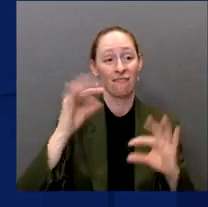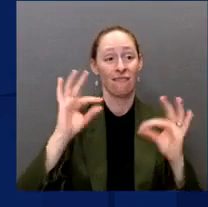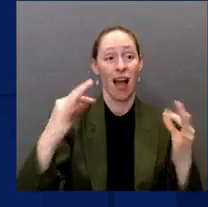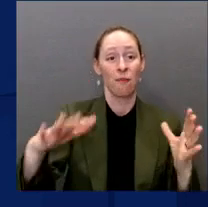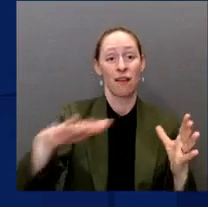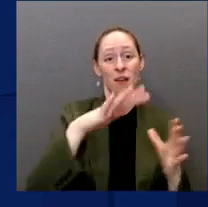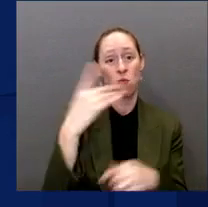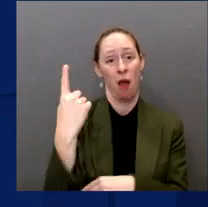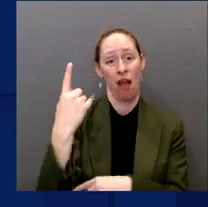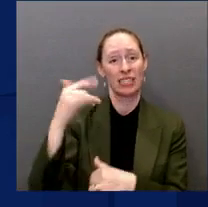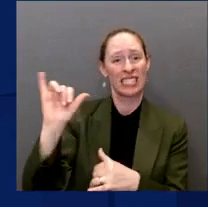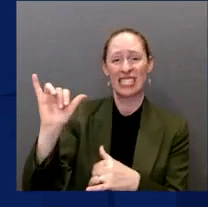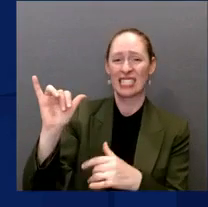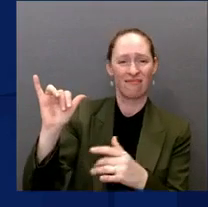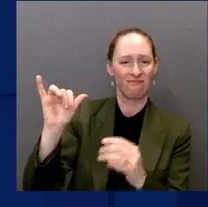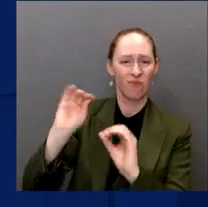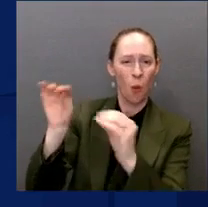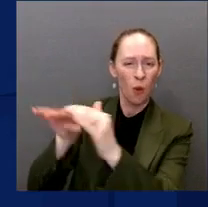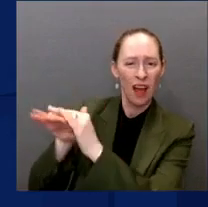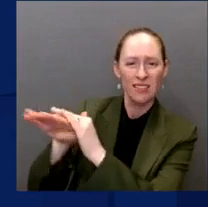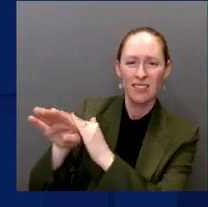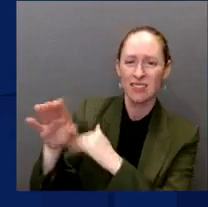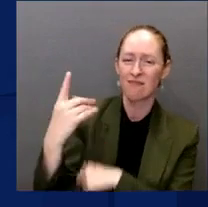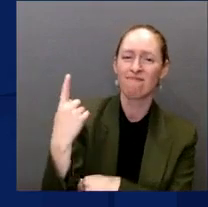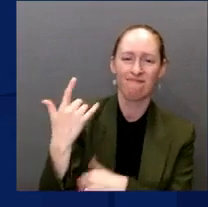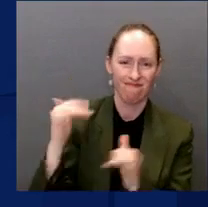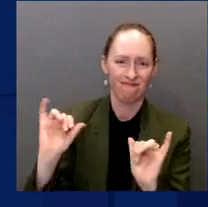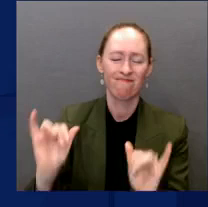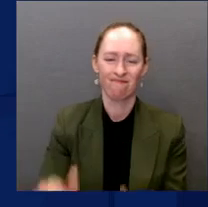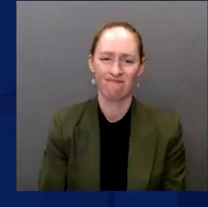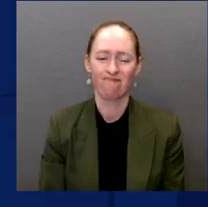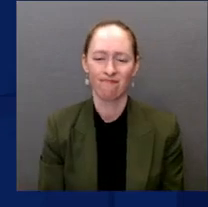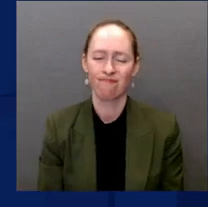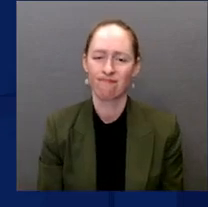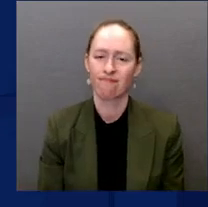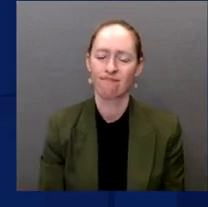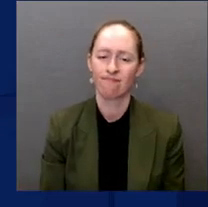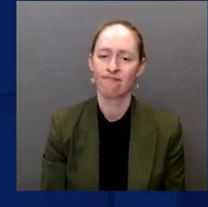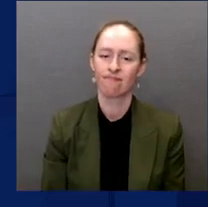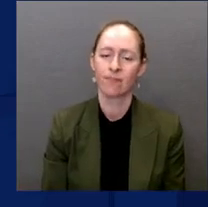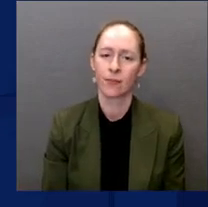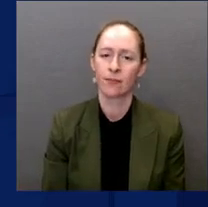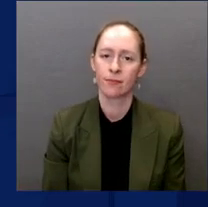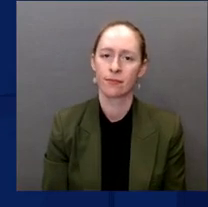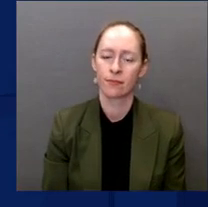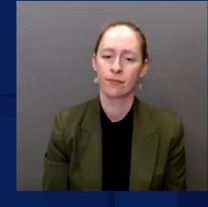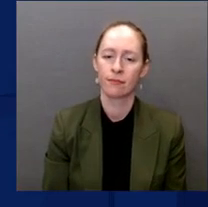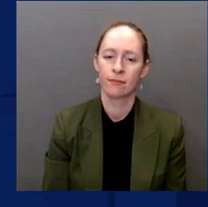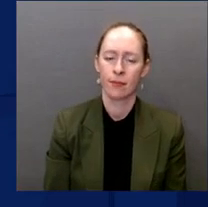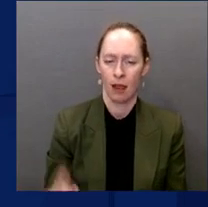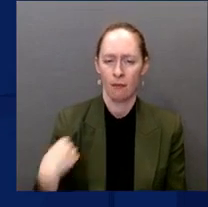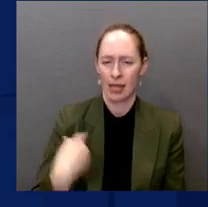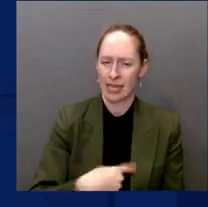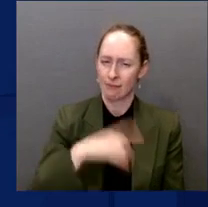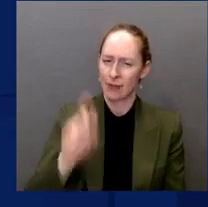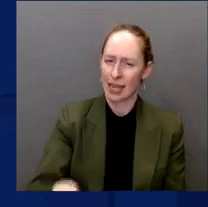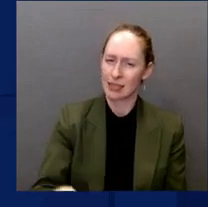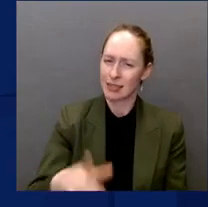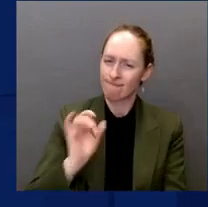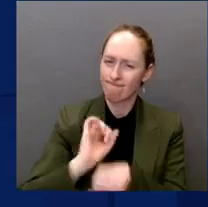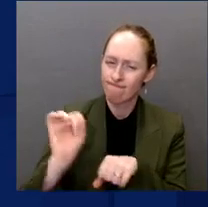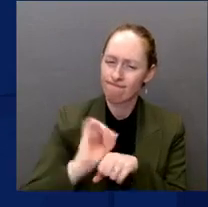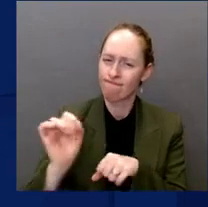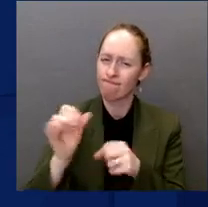for working families. Jobs are up. People are back to work. We're taking on inflation